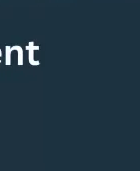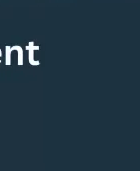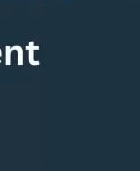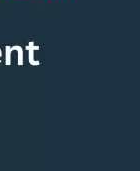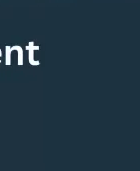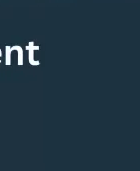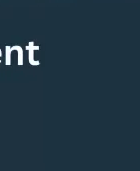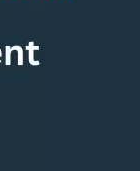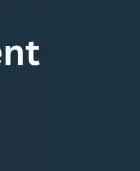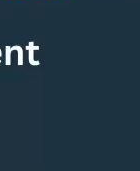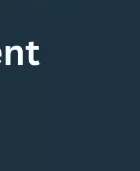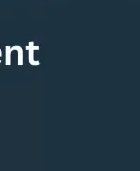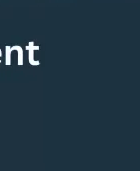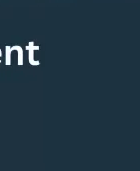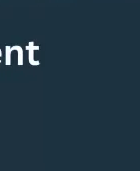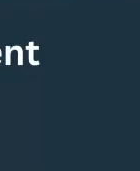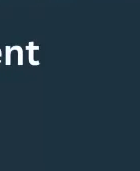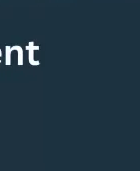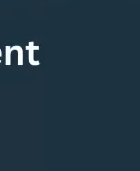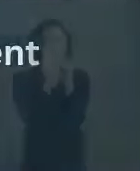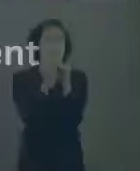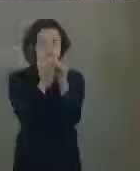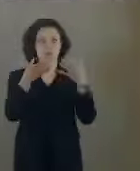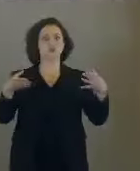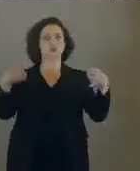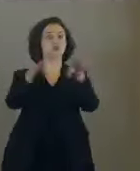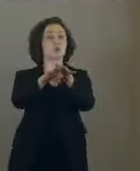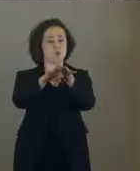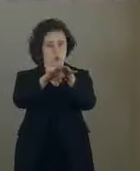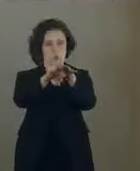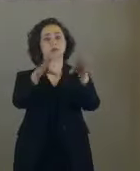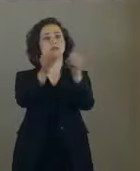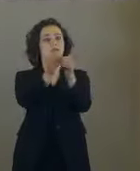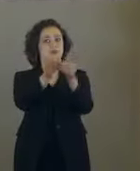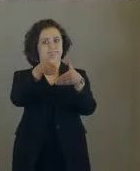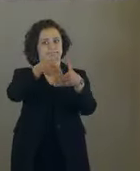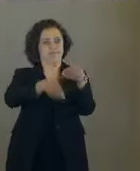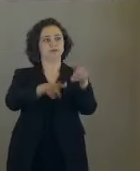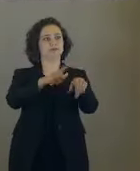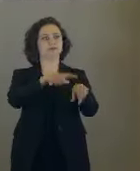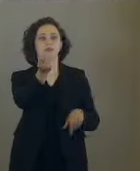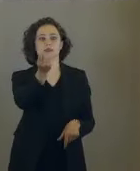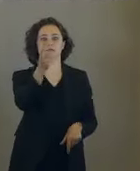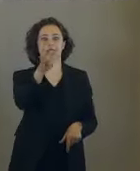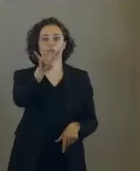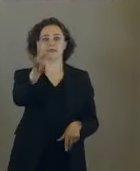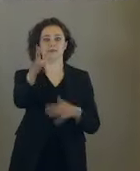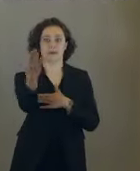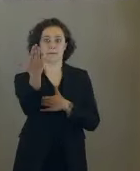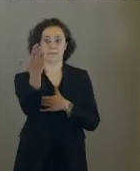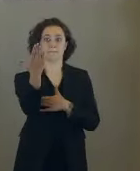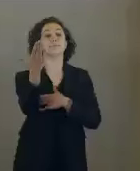Friends, I'm going to call the meeting back to order. The closed session has concluded at 11:47 a.m.